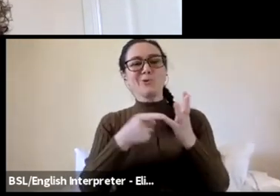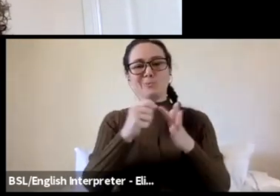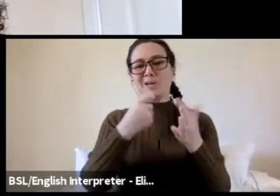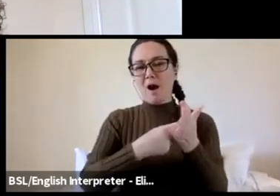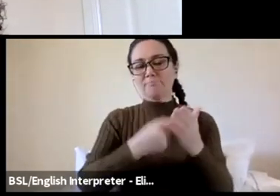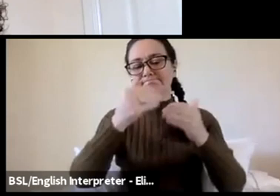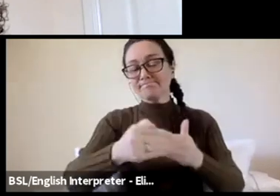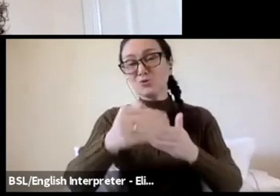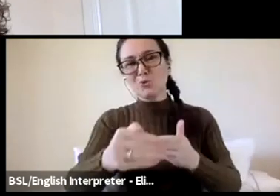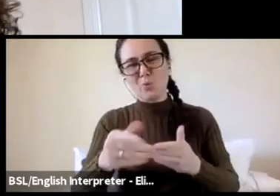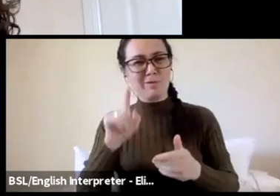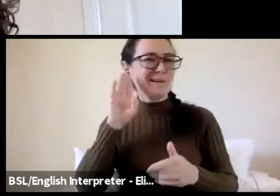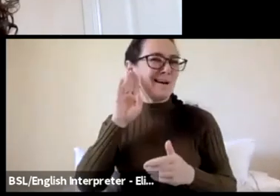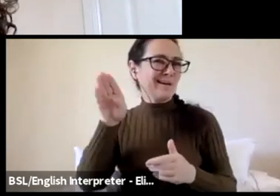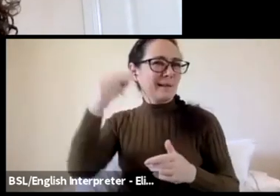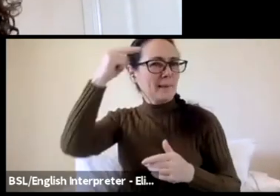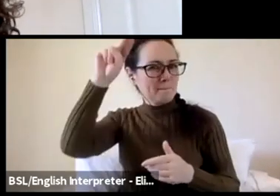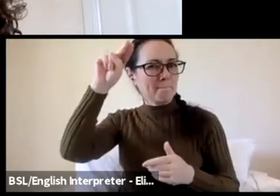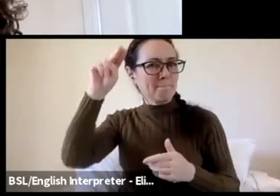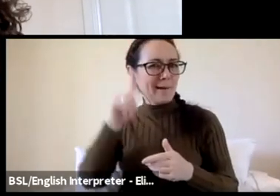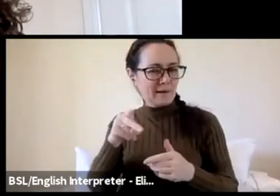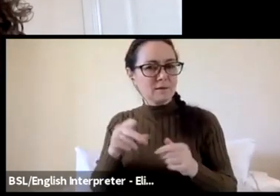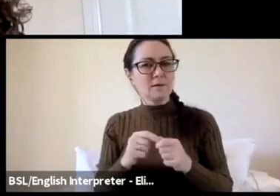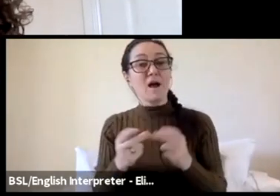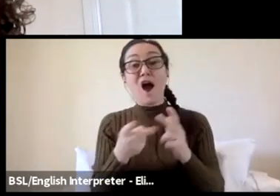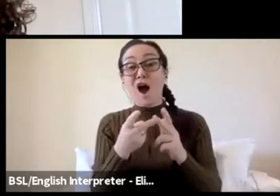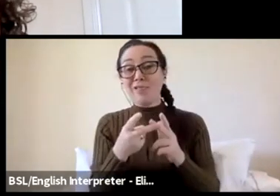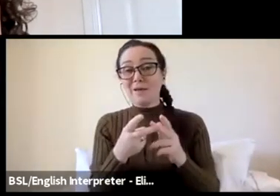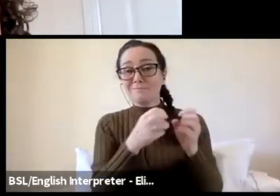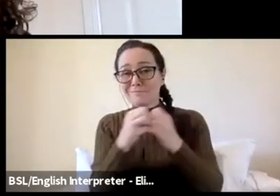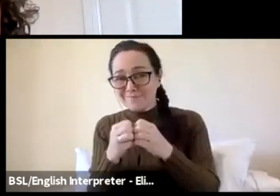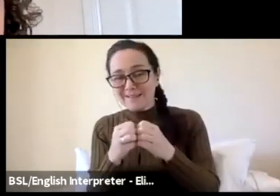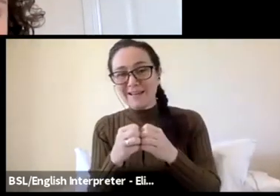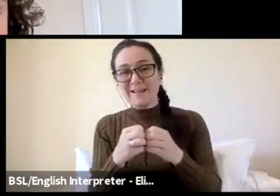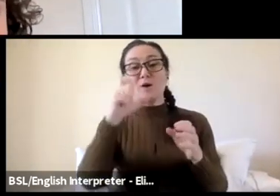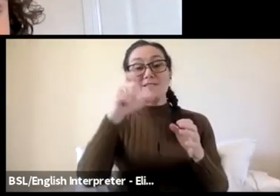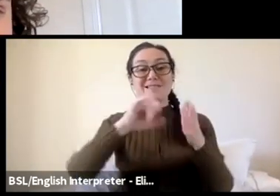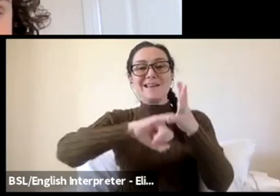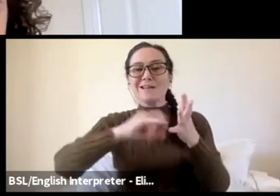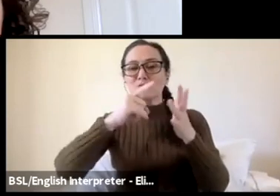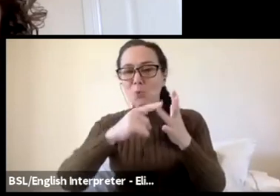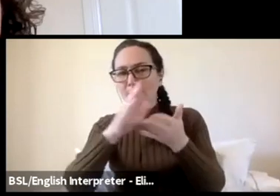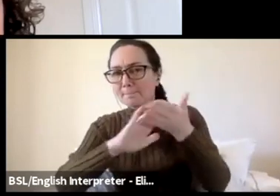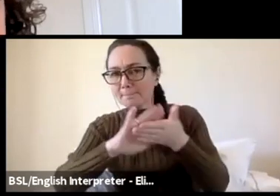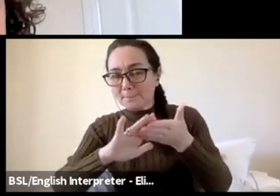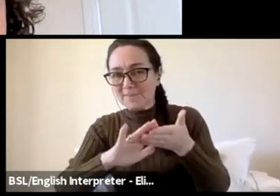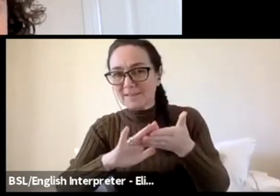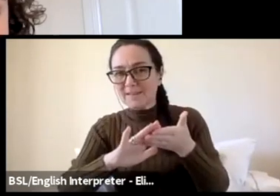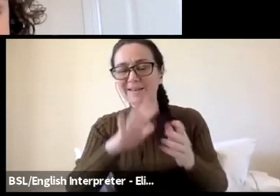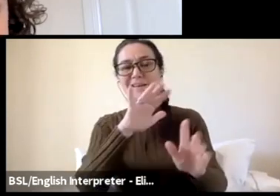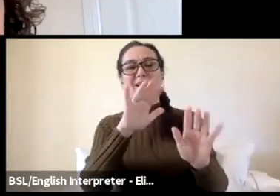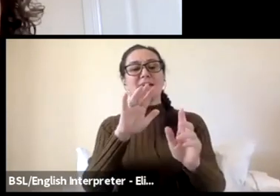morning. Another little bit of acronym that you might hear is CSO, which stands for Civil